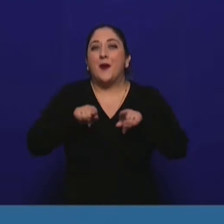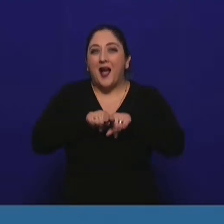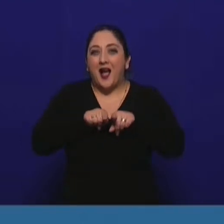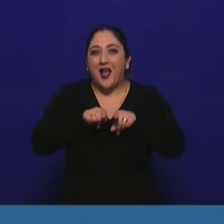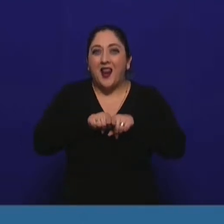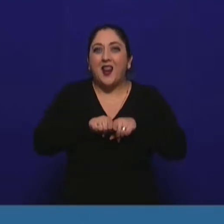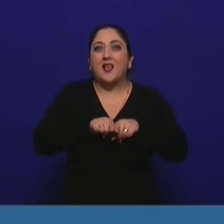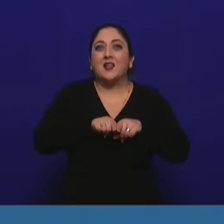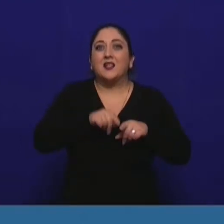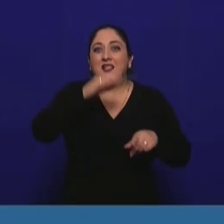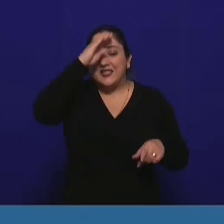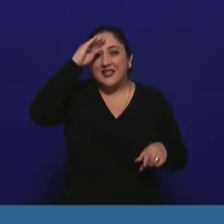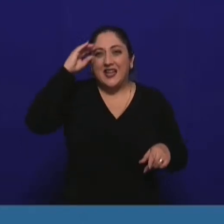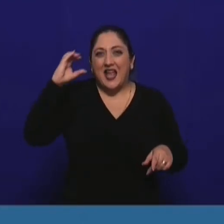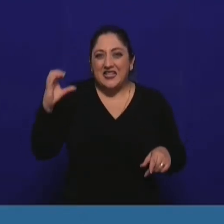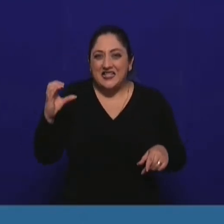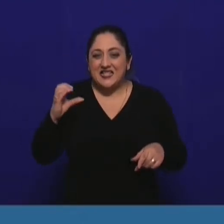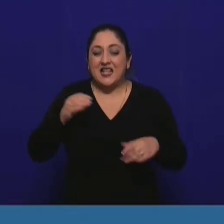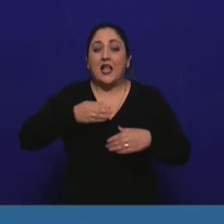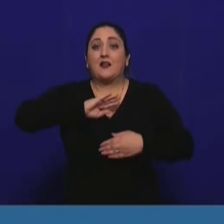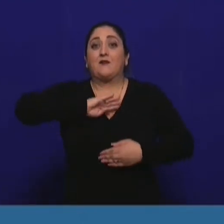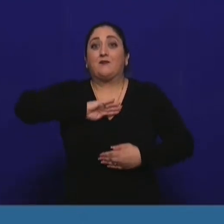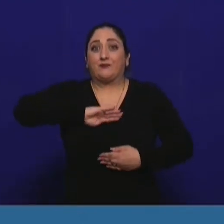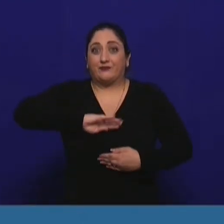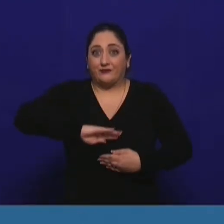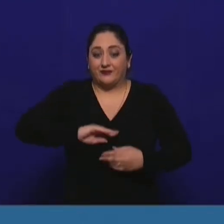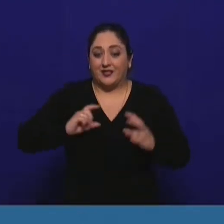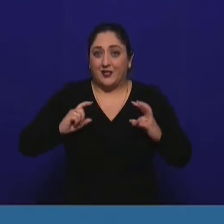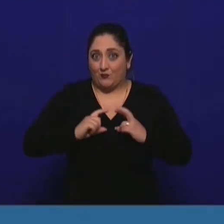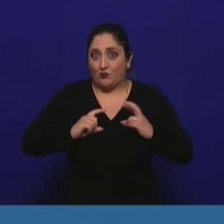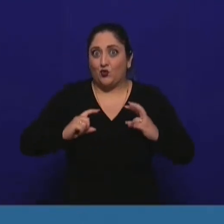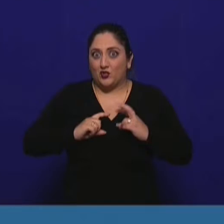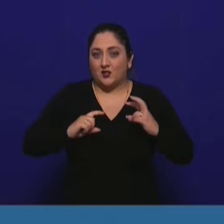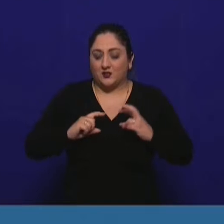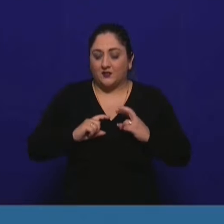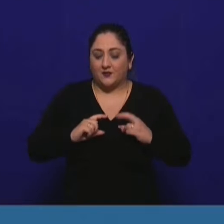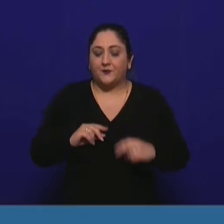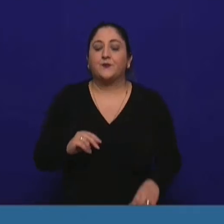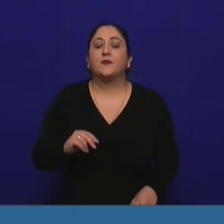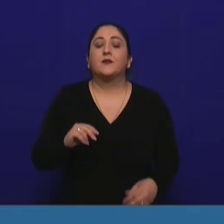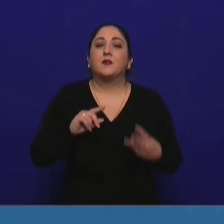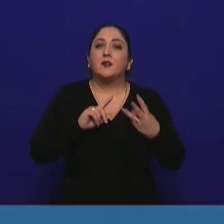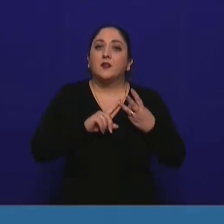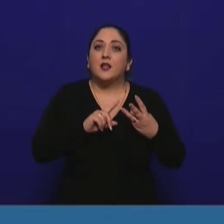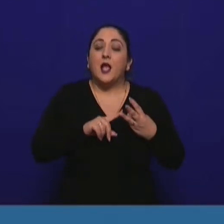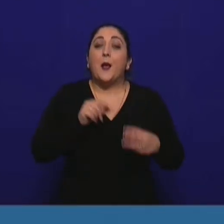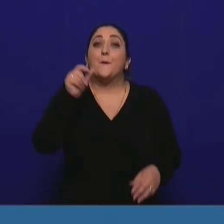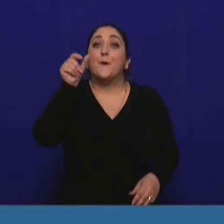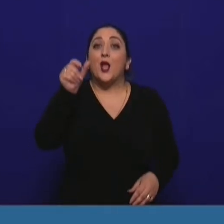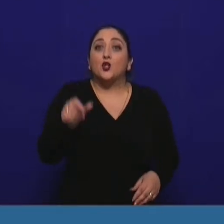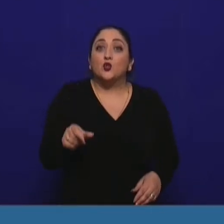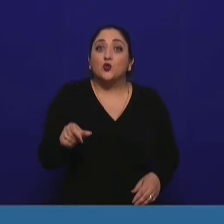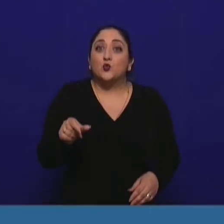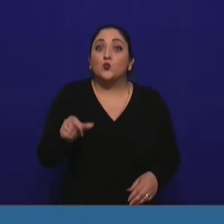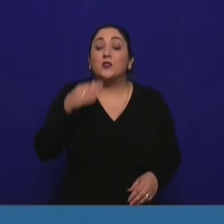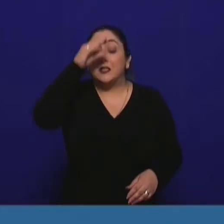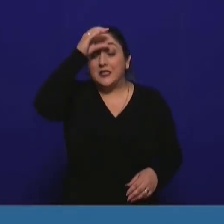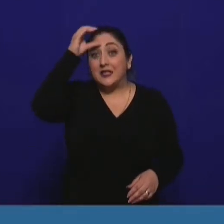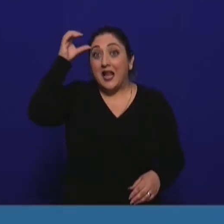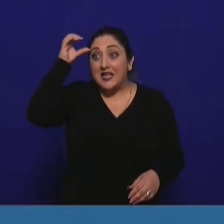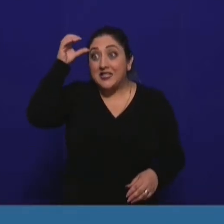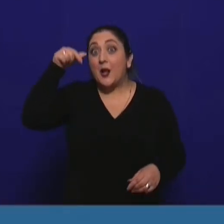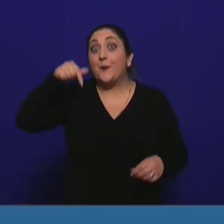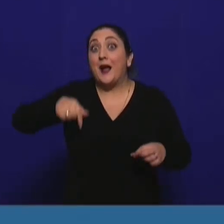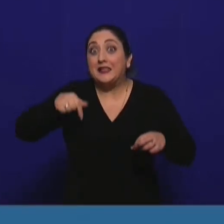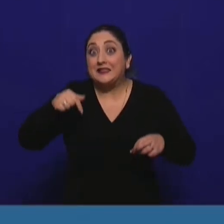huma il-biological agents u l-immunomodulators, għandna wkoll dawk in-nies li ibatu bil-kanser u qegħdin